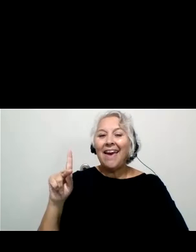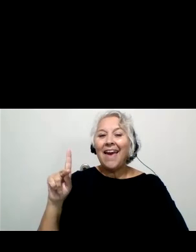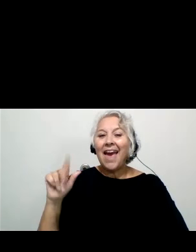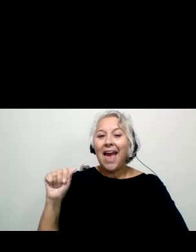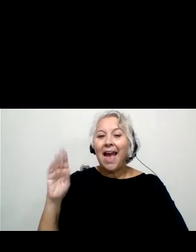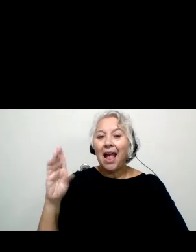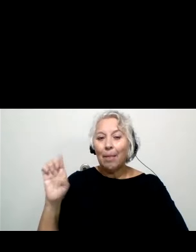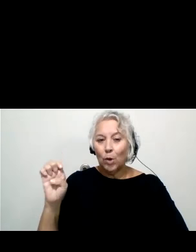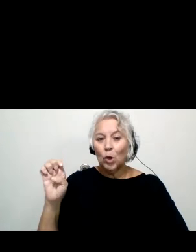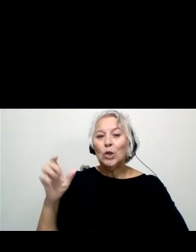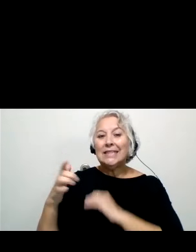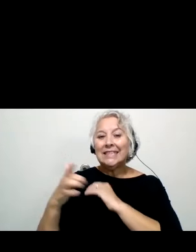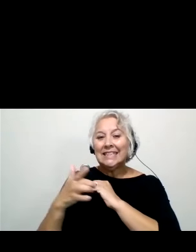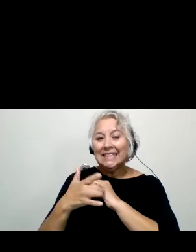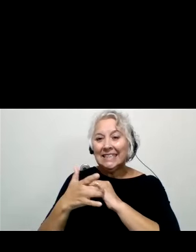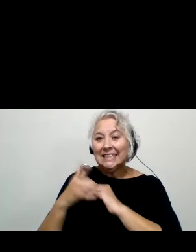okabletech, so